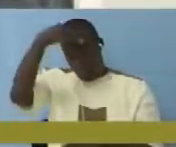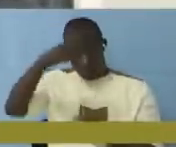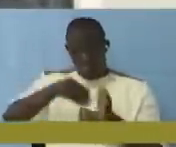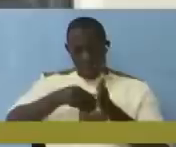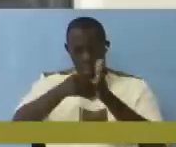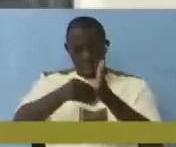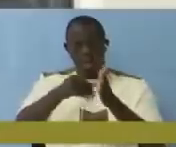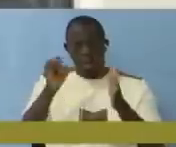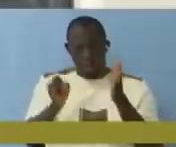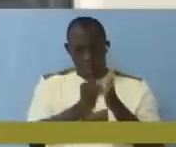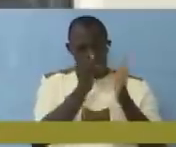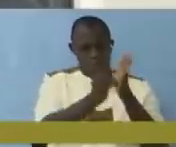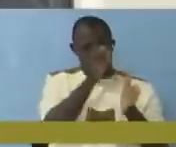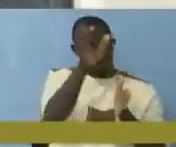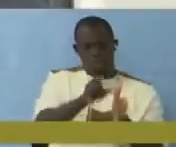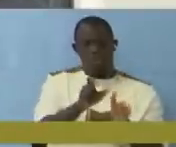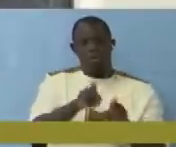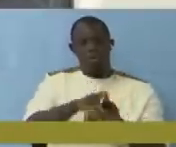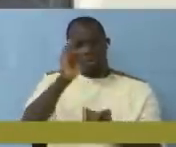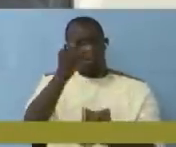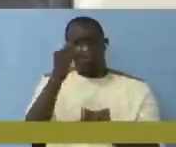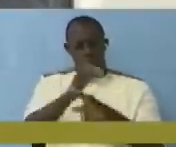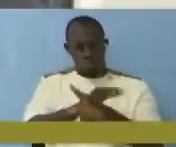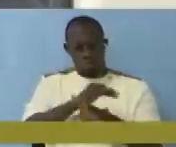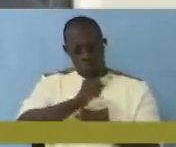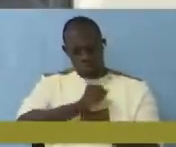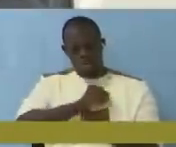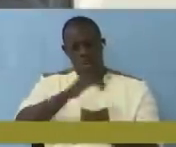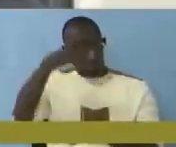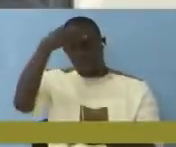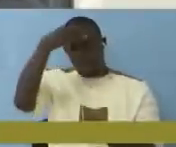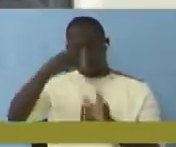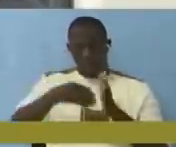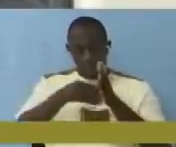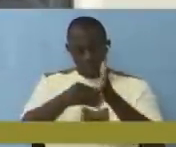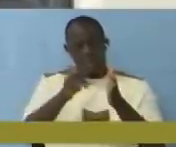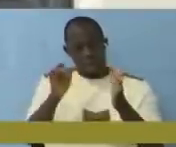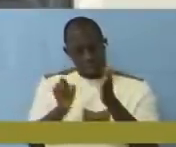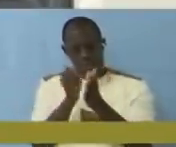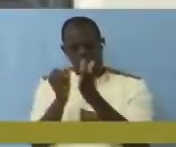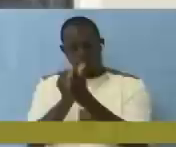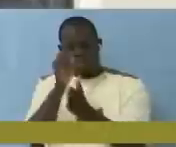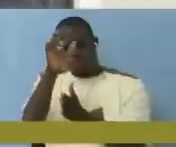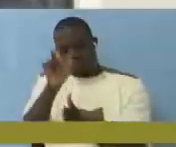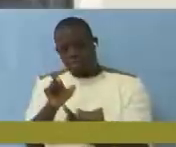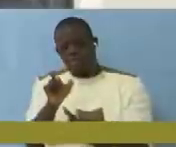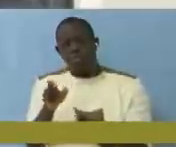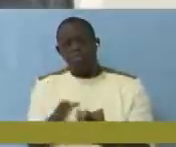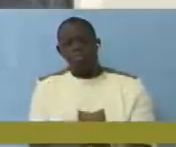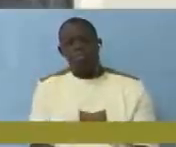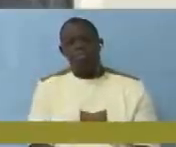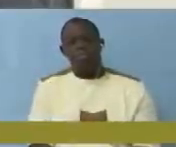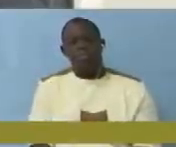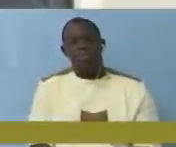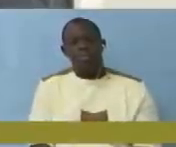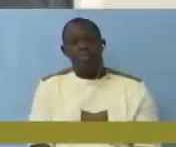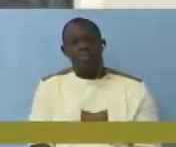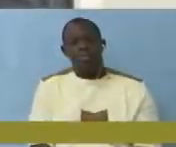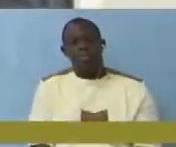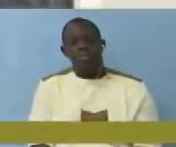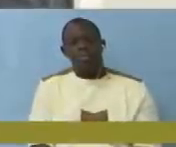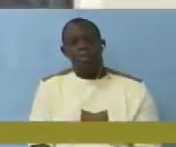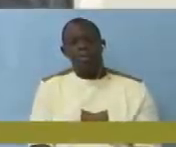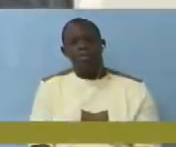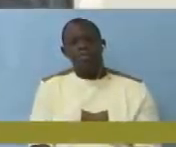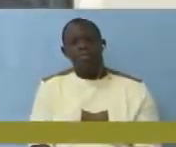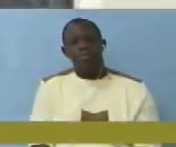suggest. Yes, he was head of investigation. But instances I said, if we are in, if the department is